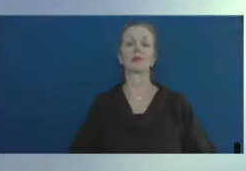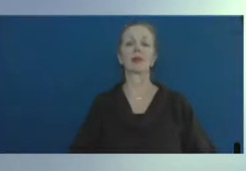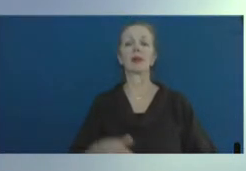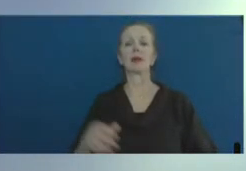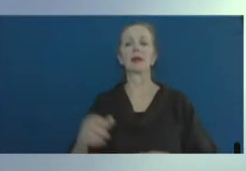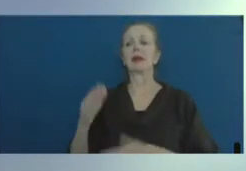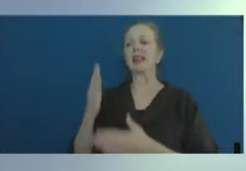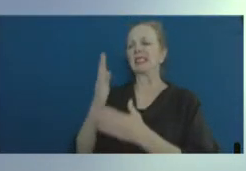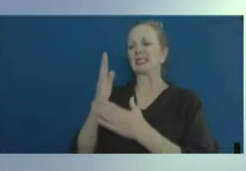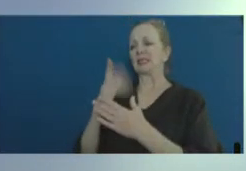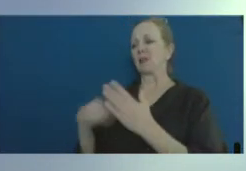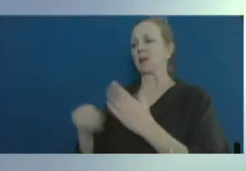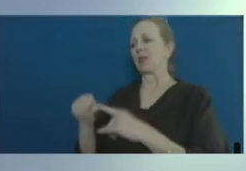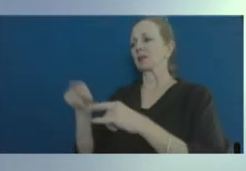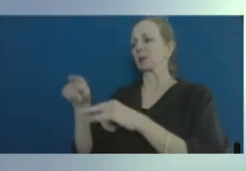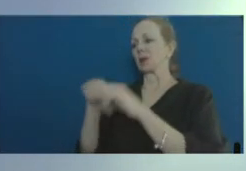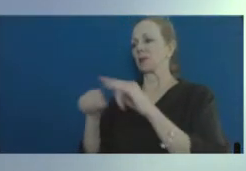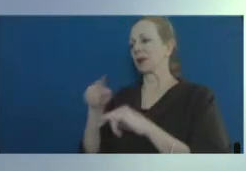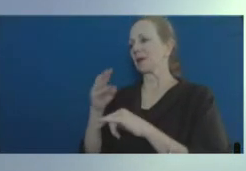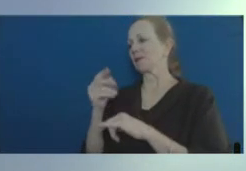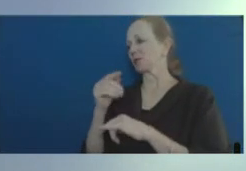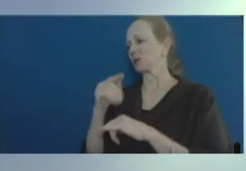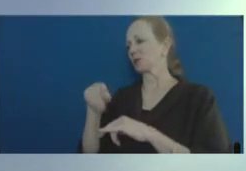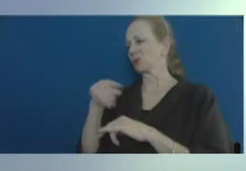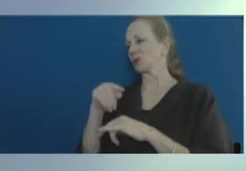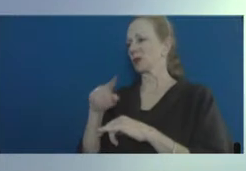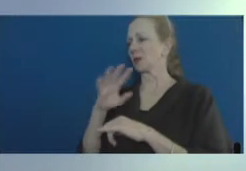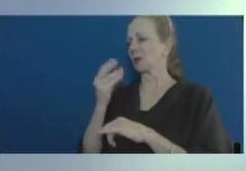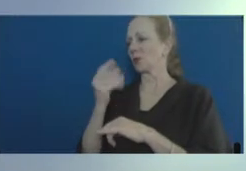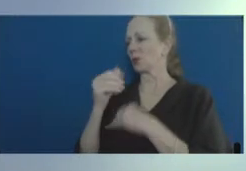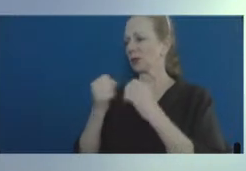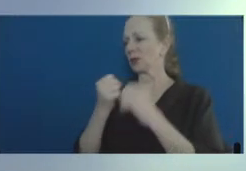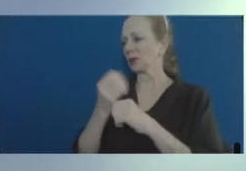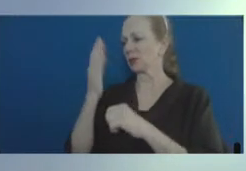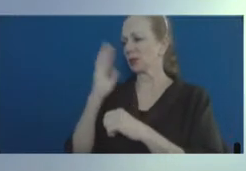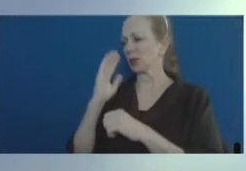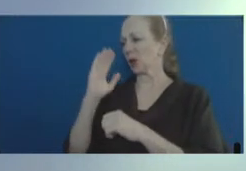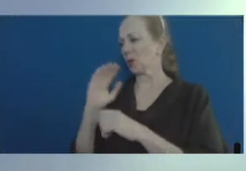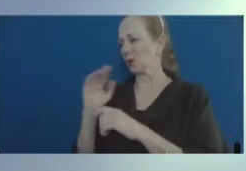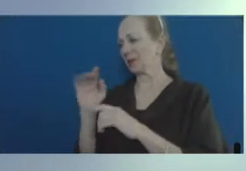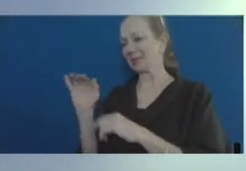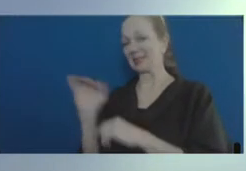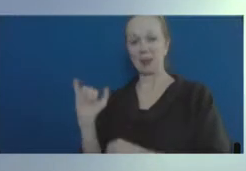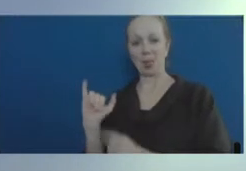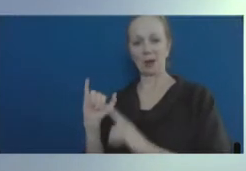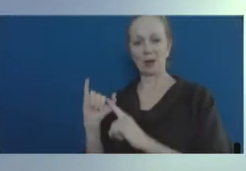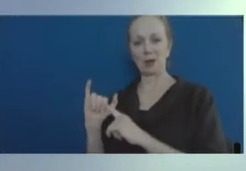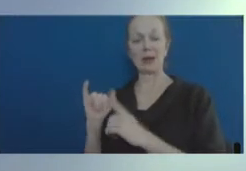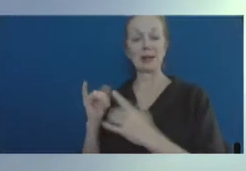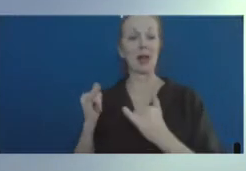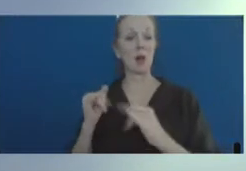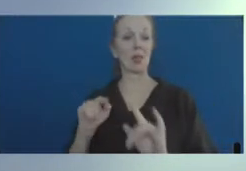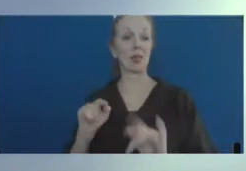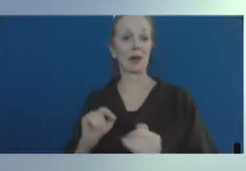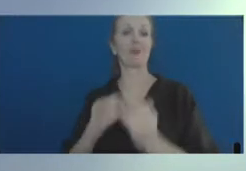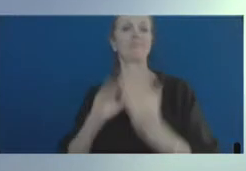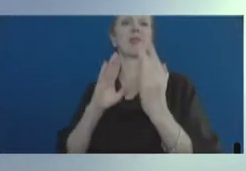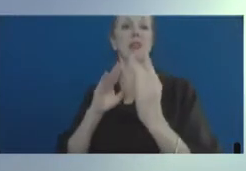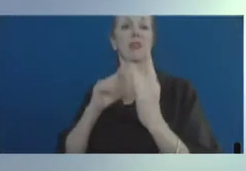so heatedly a couple of years ago, but I'm glad at least that we are now tackling those things.